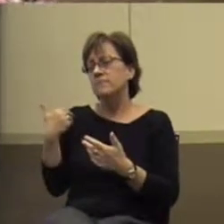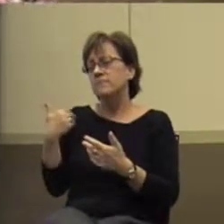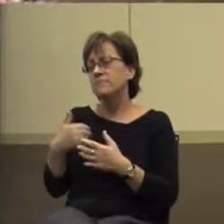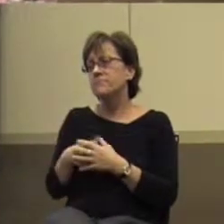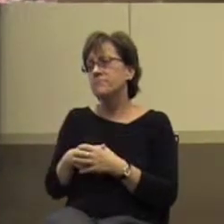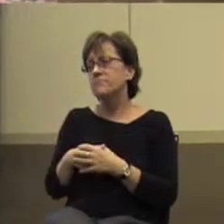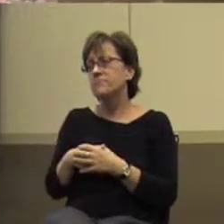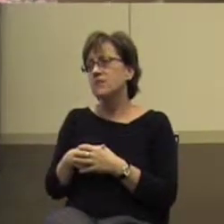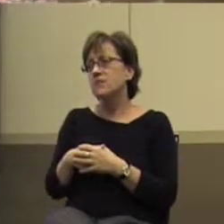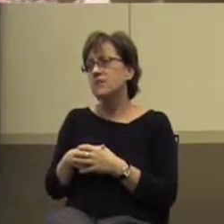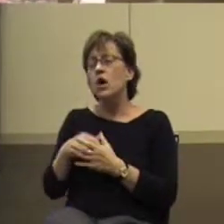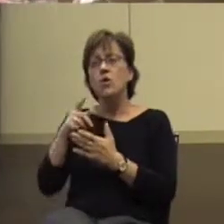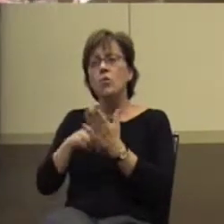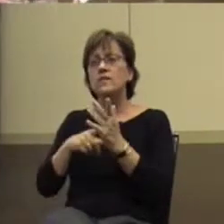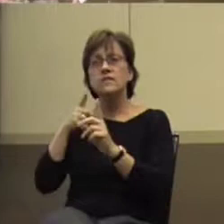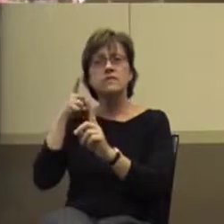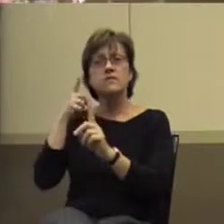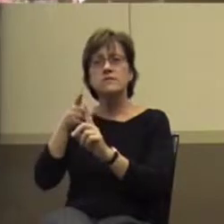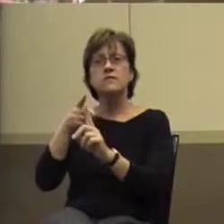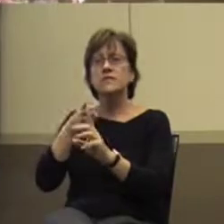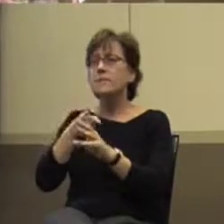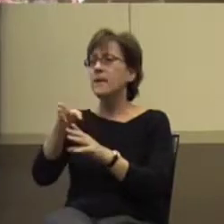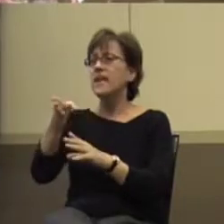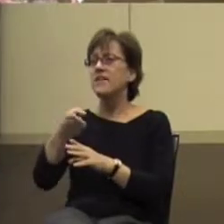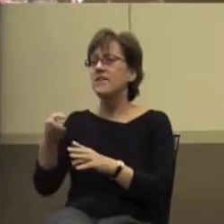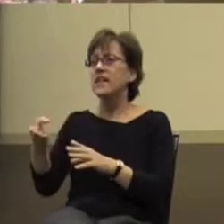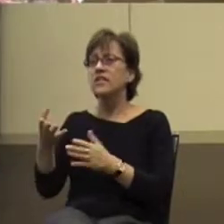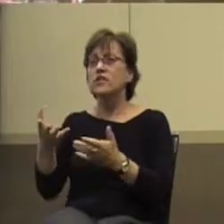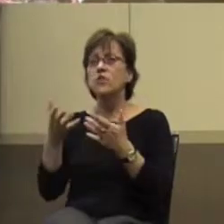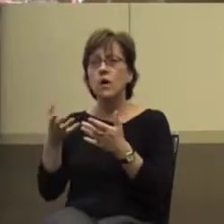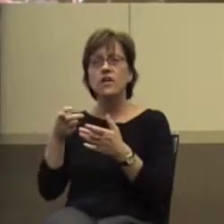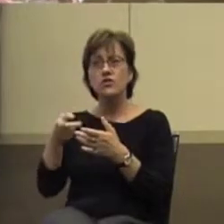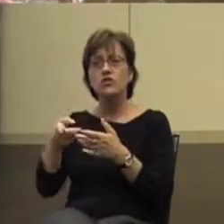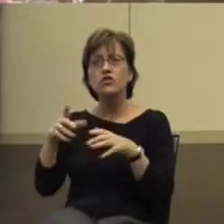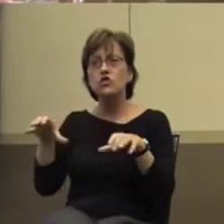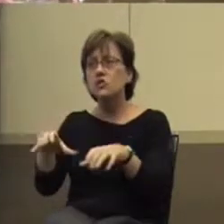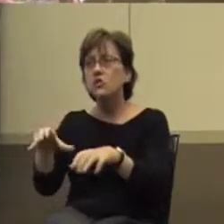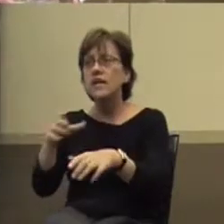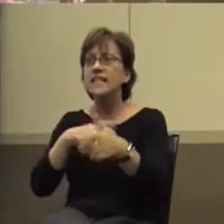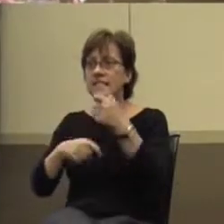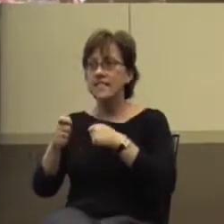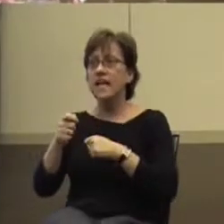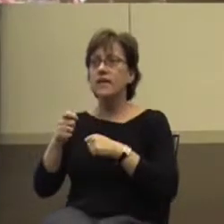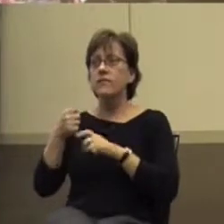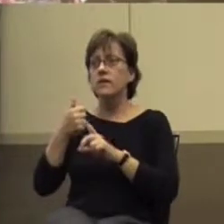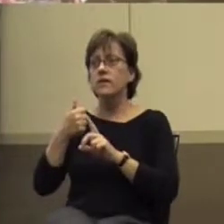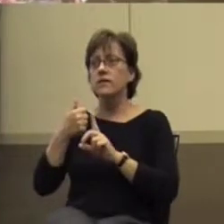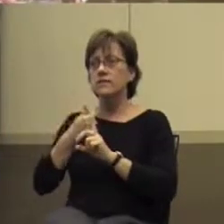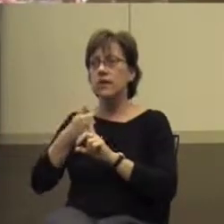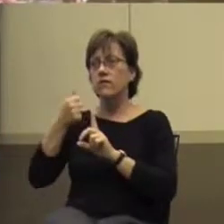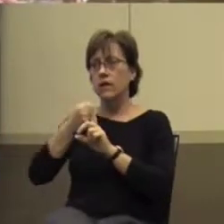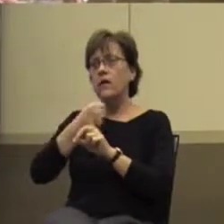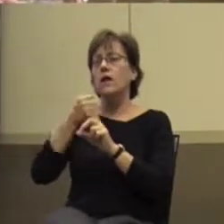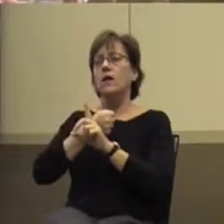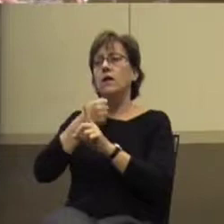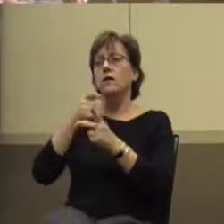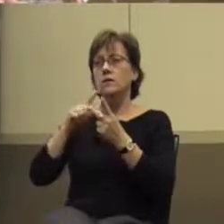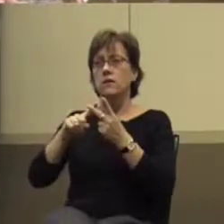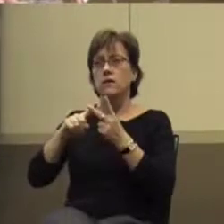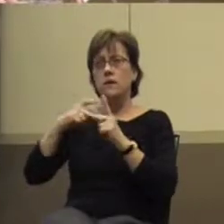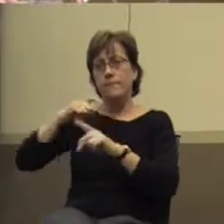before, but what are the main things you want her to be doing instead of the self-hitting pinching?